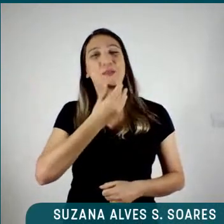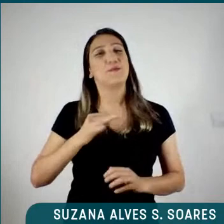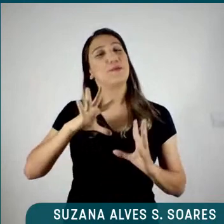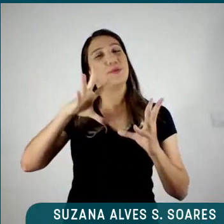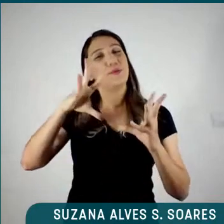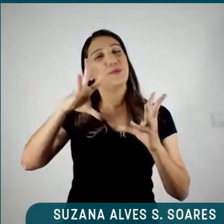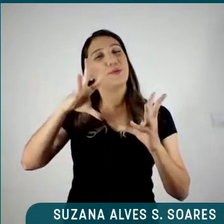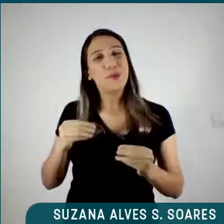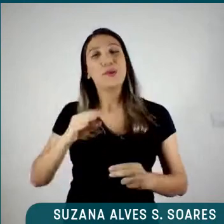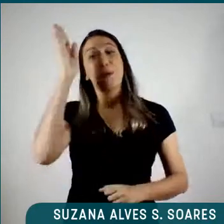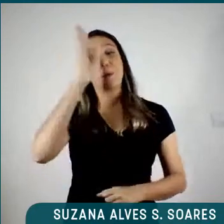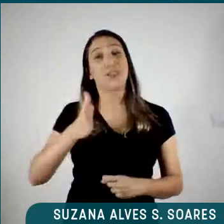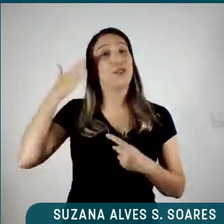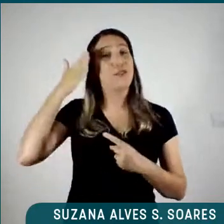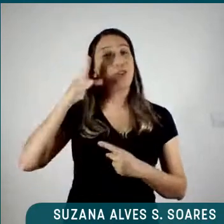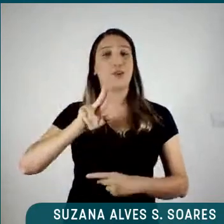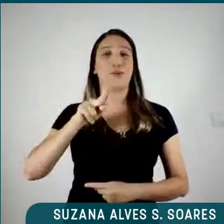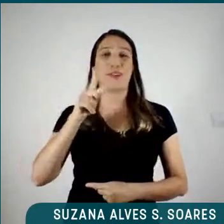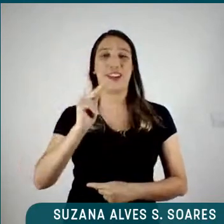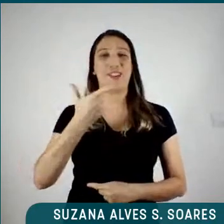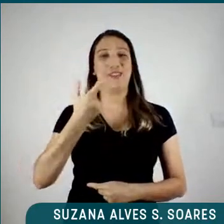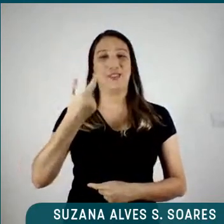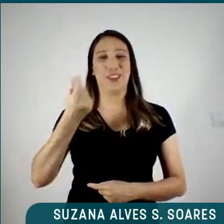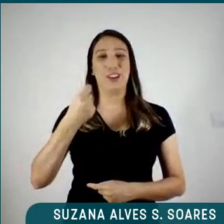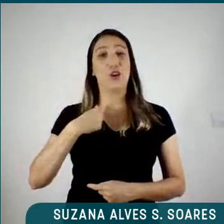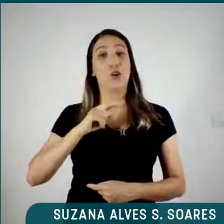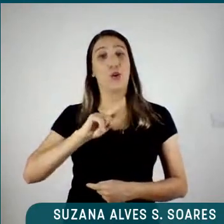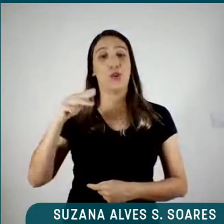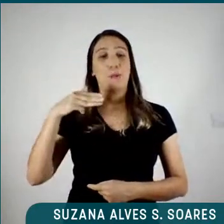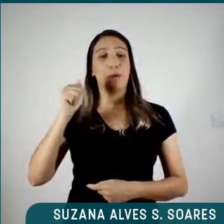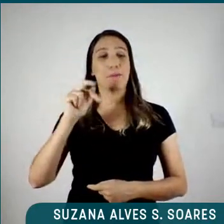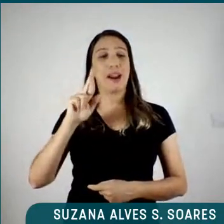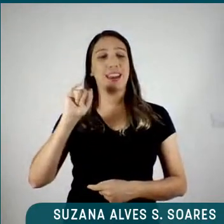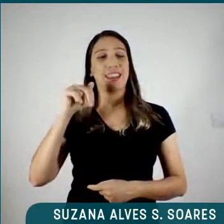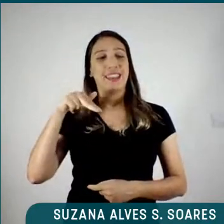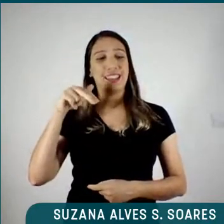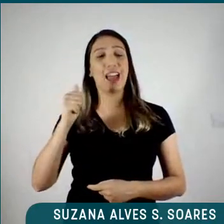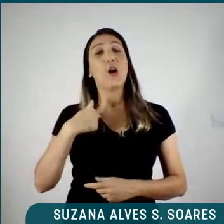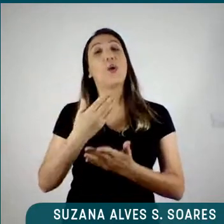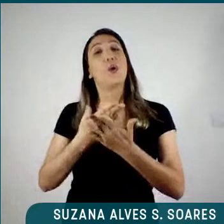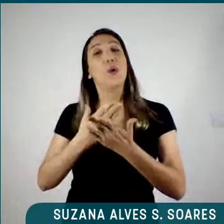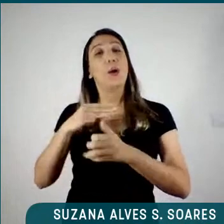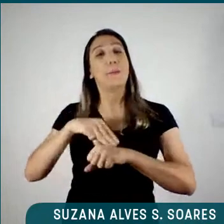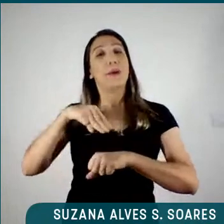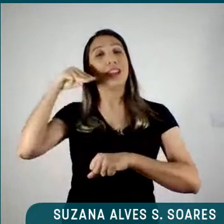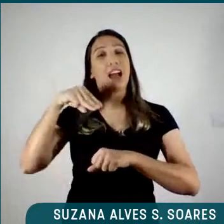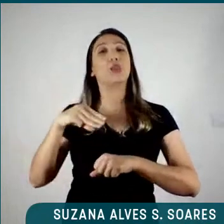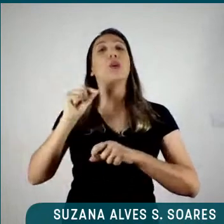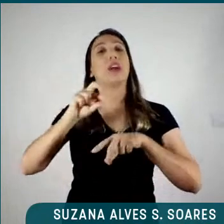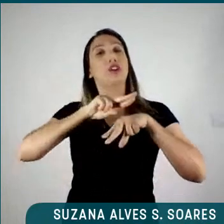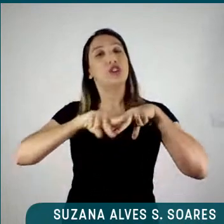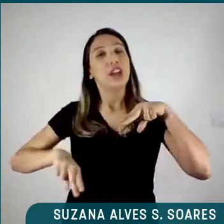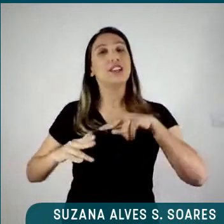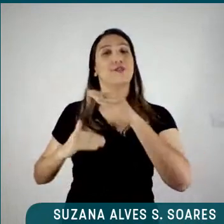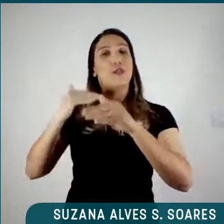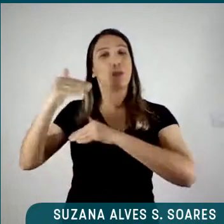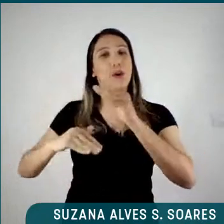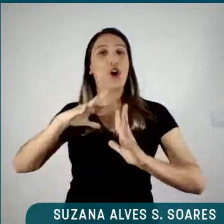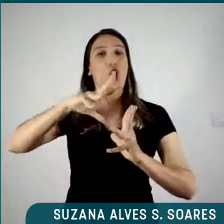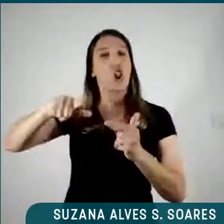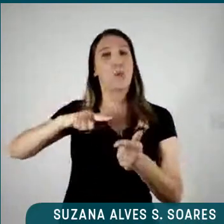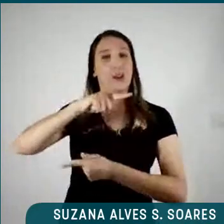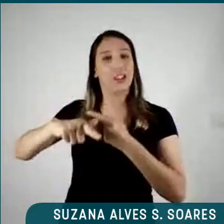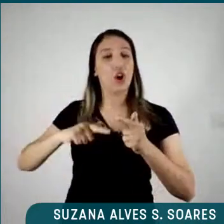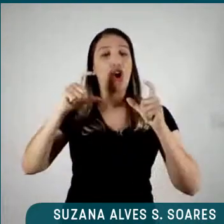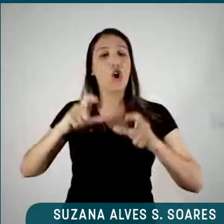Welcome to the Brazil Forum UK 2020. I am Marina Sperafico. I study Master in